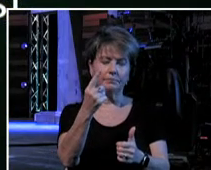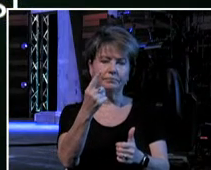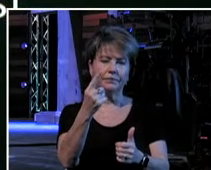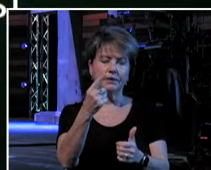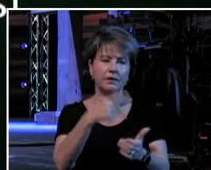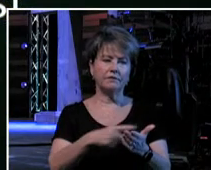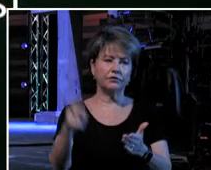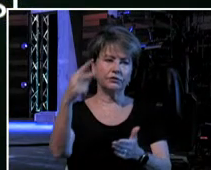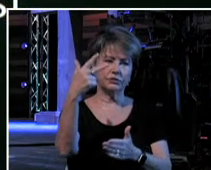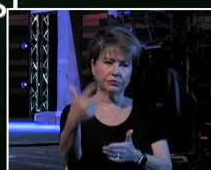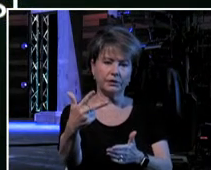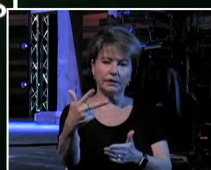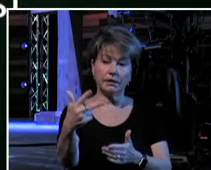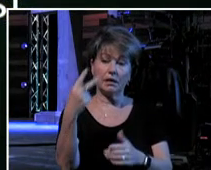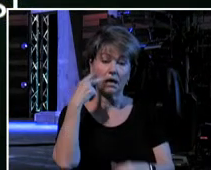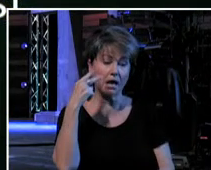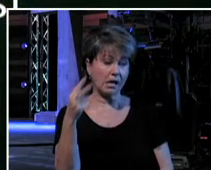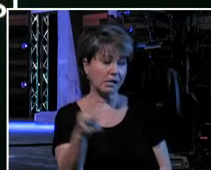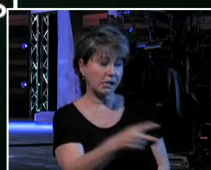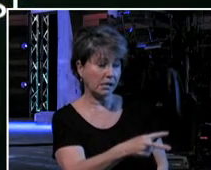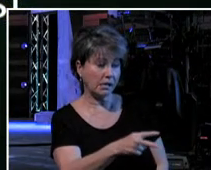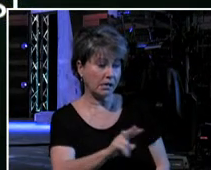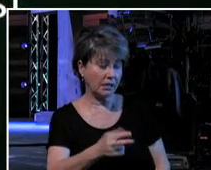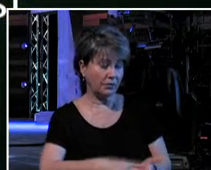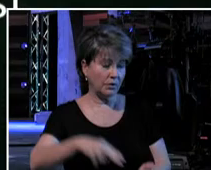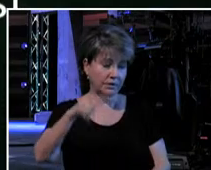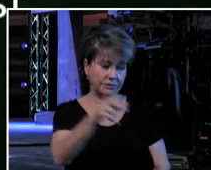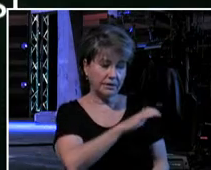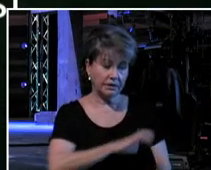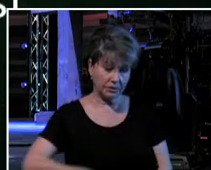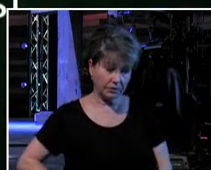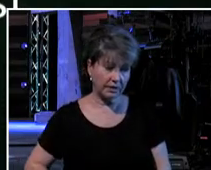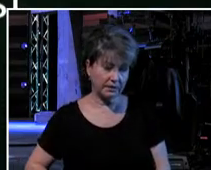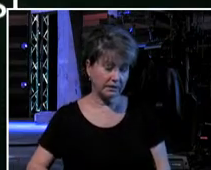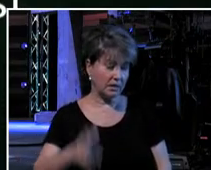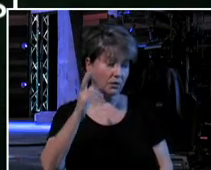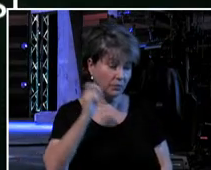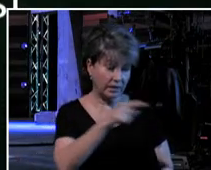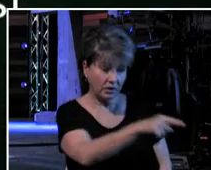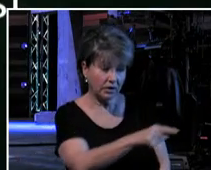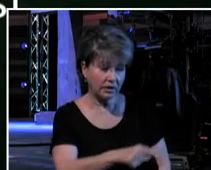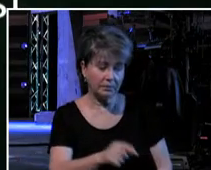we have seen, he saw the resurrected Christ, that who he heard,